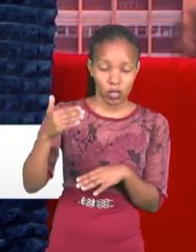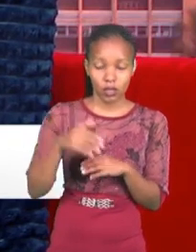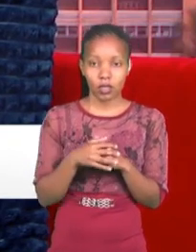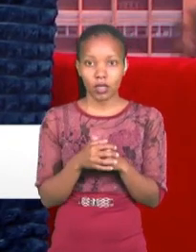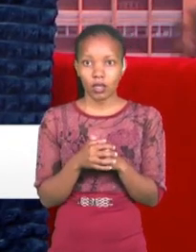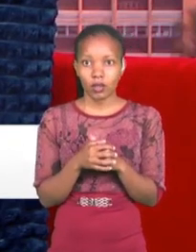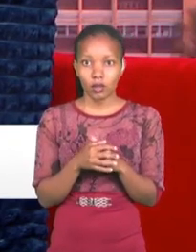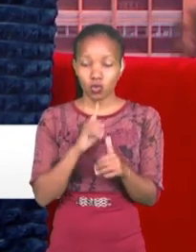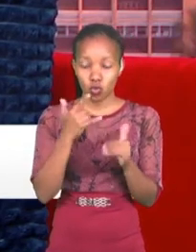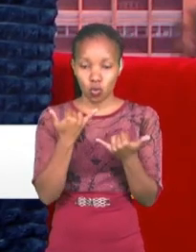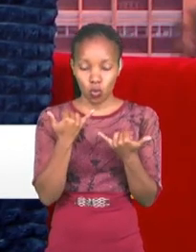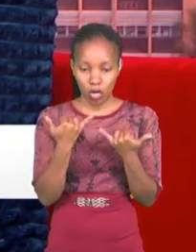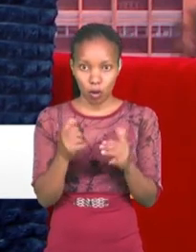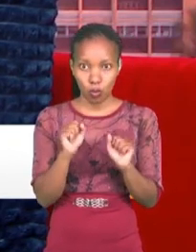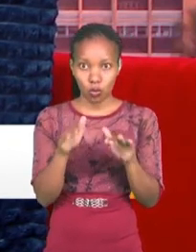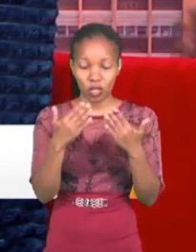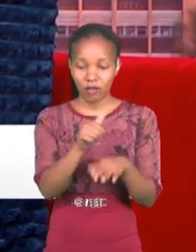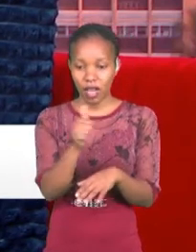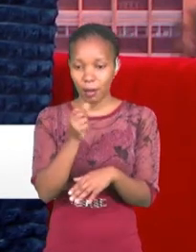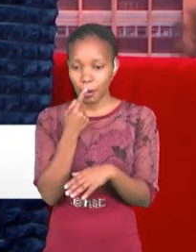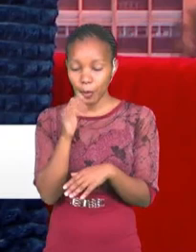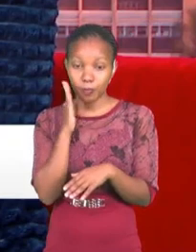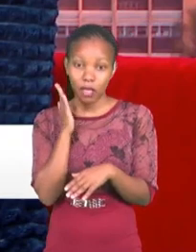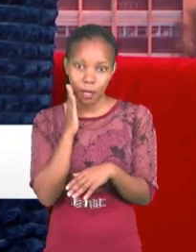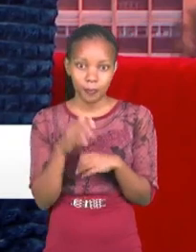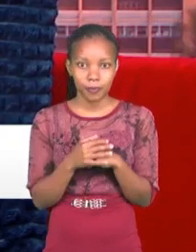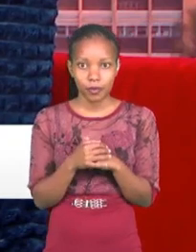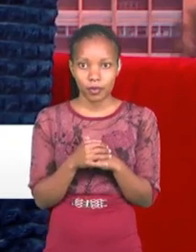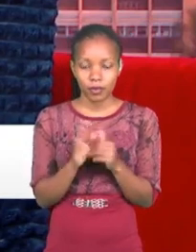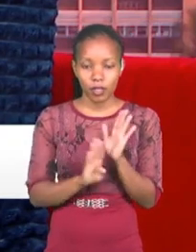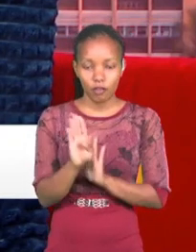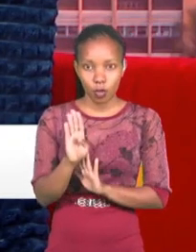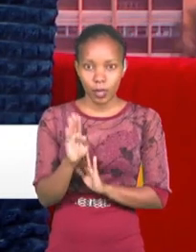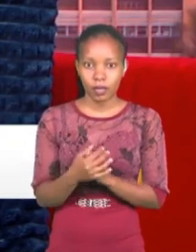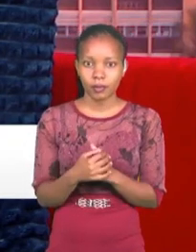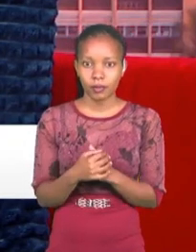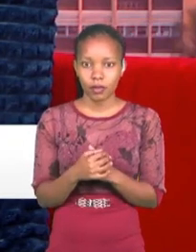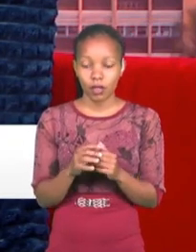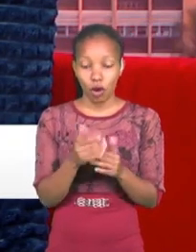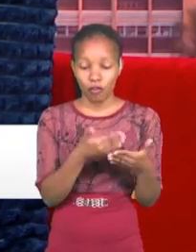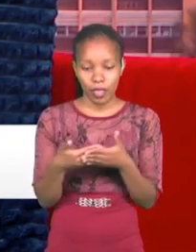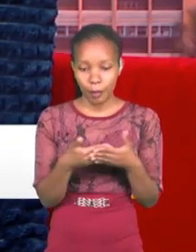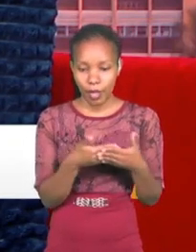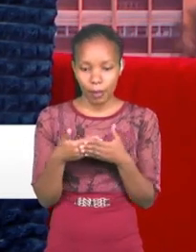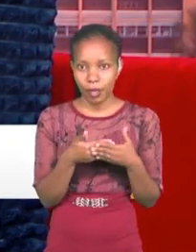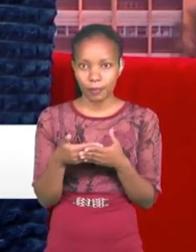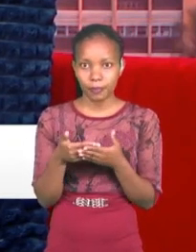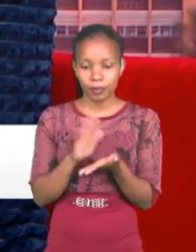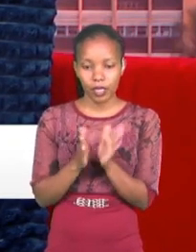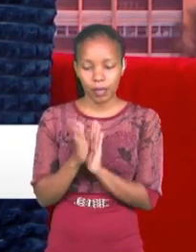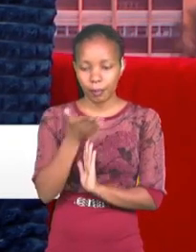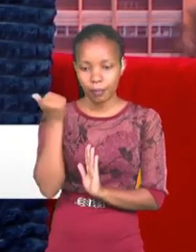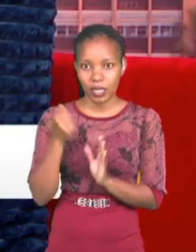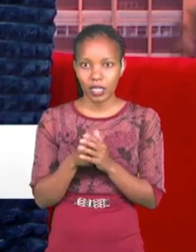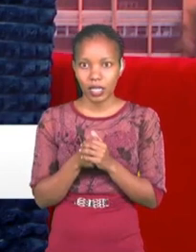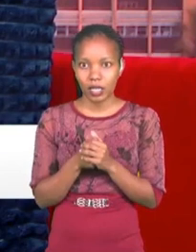so that we can give some other medications to mother. The development and of the baby may be appropriate, like we will give